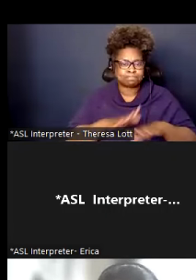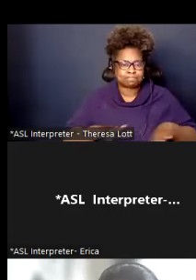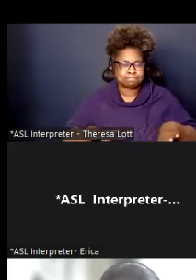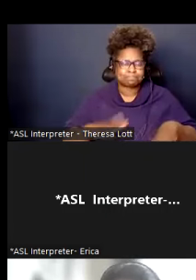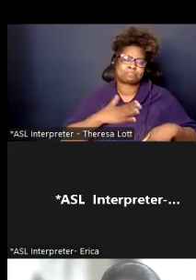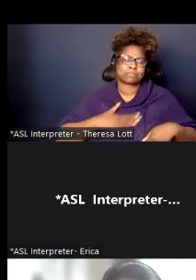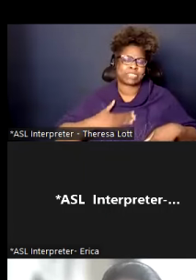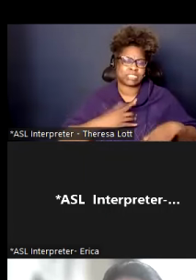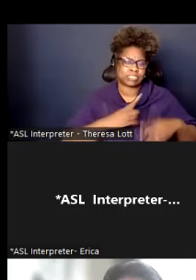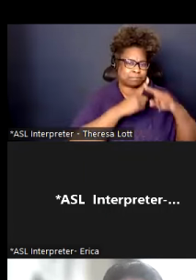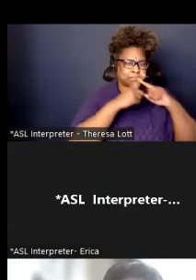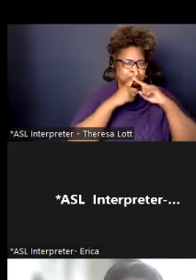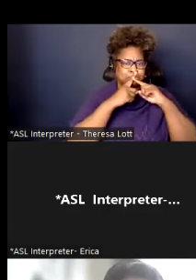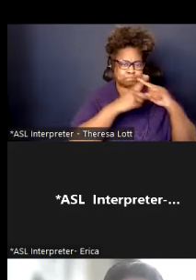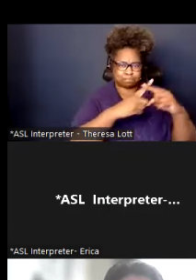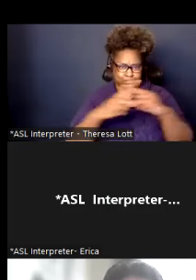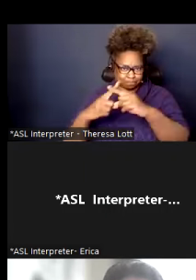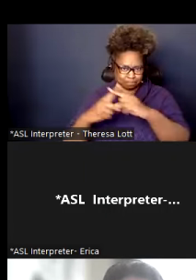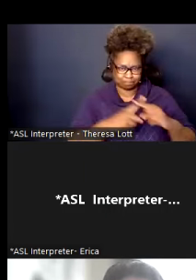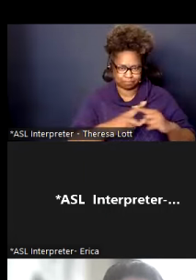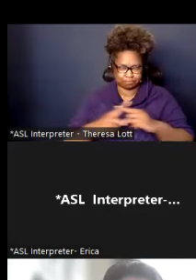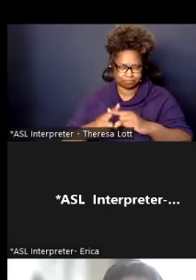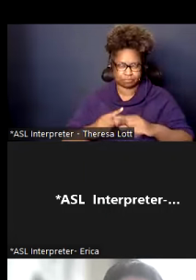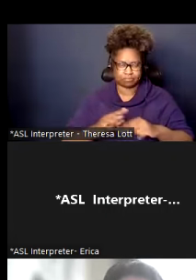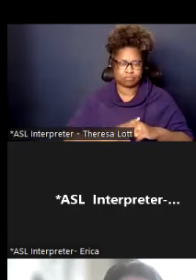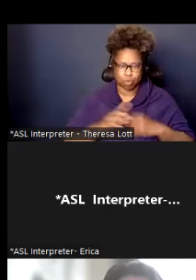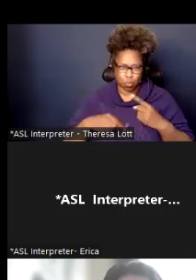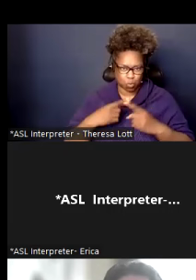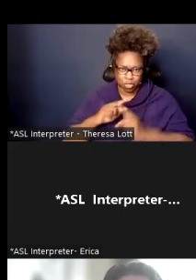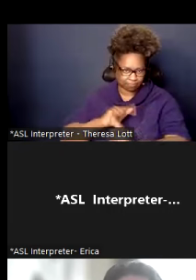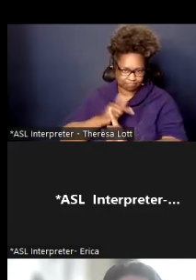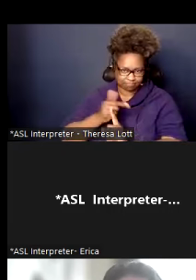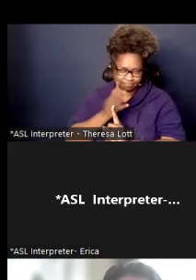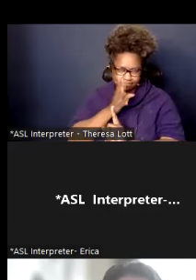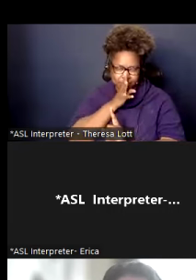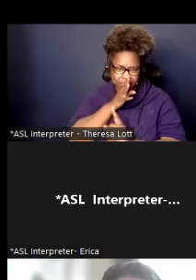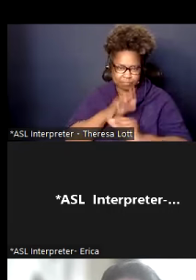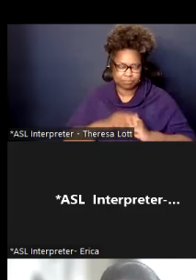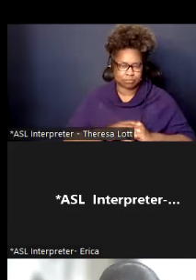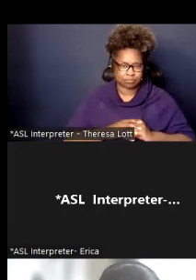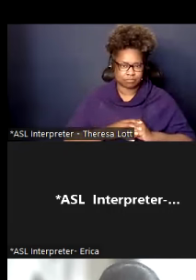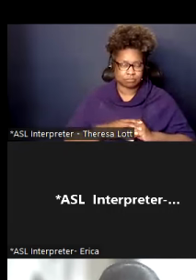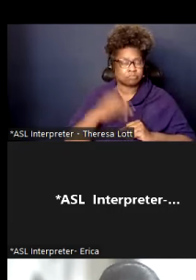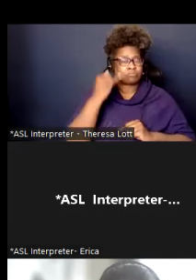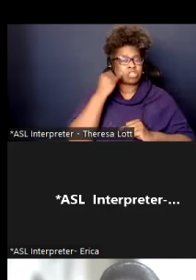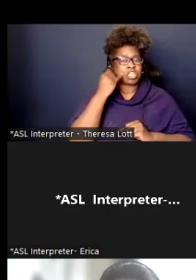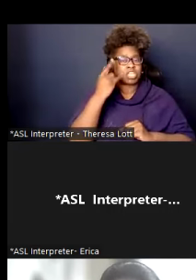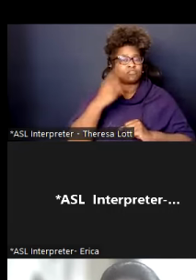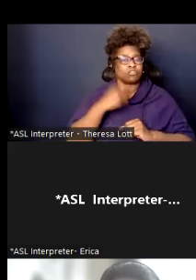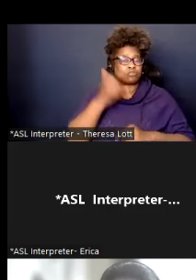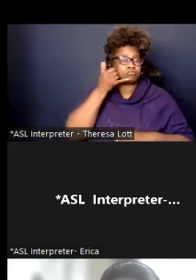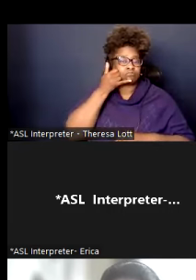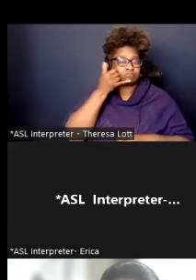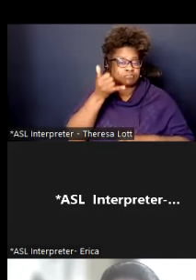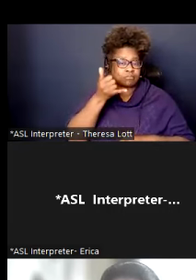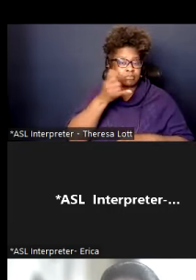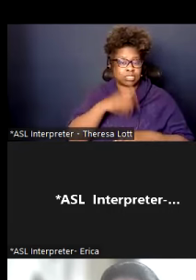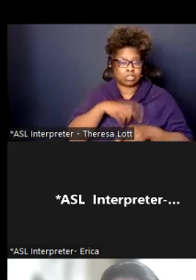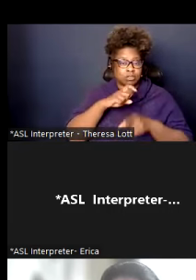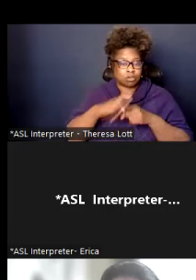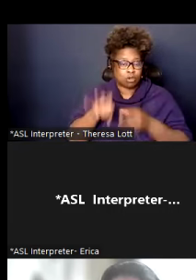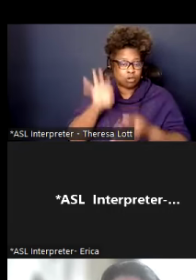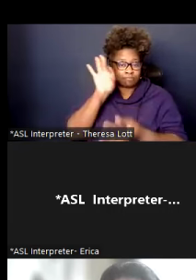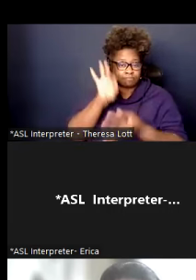mute and when not speaking. If you have joined by dialing in, you can mute yourself